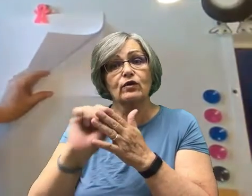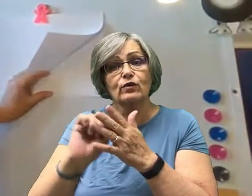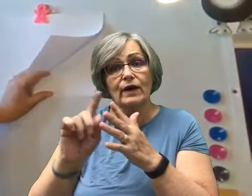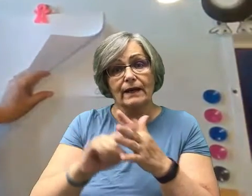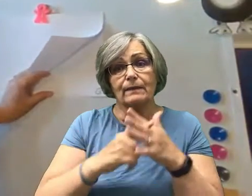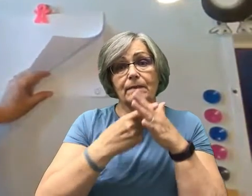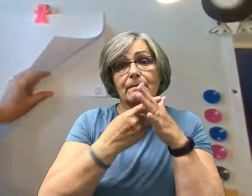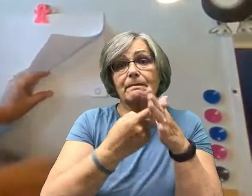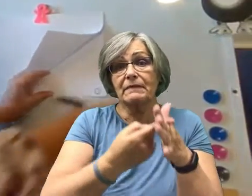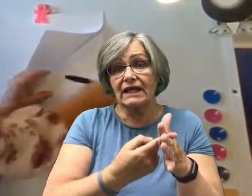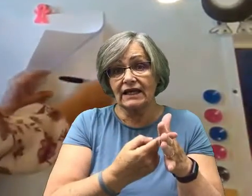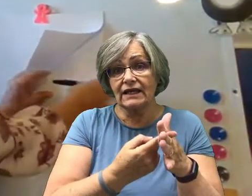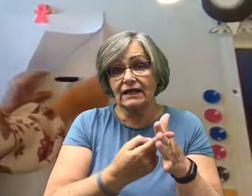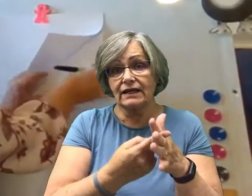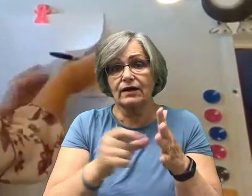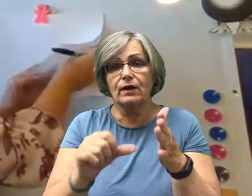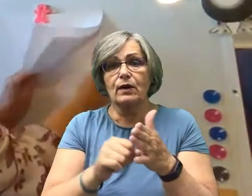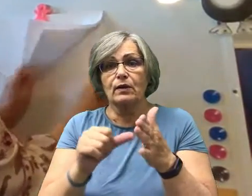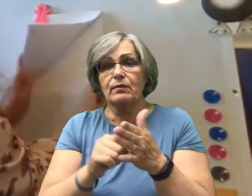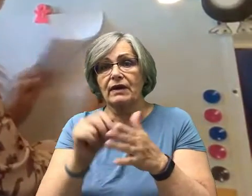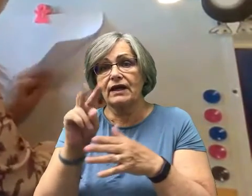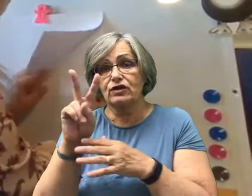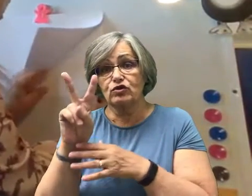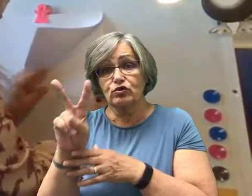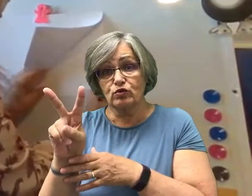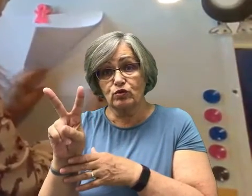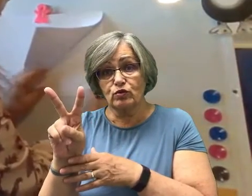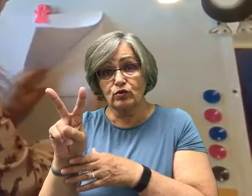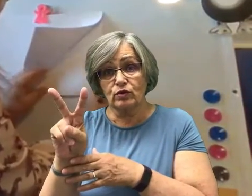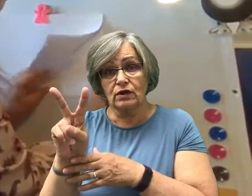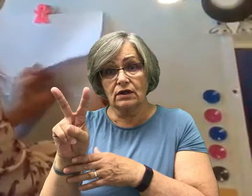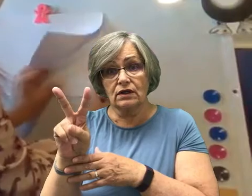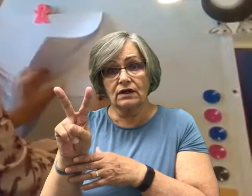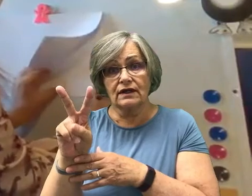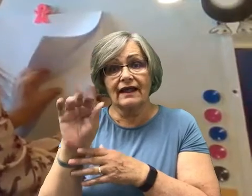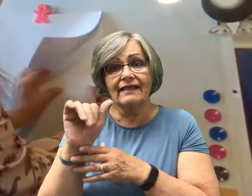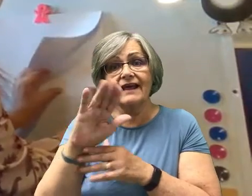to be your beginning. On page 2,